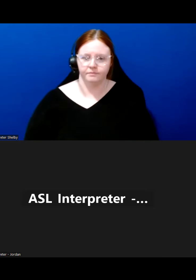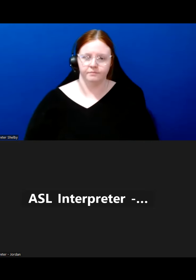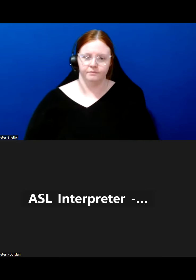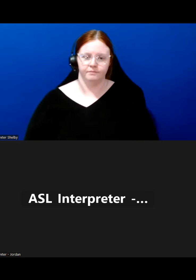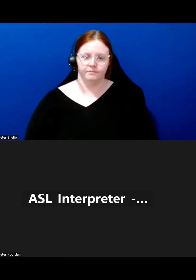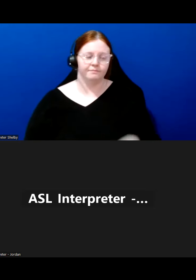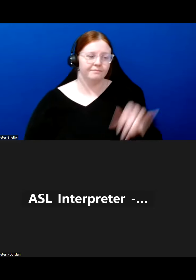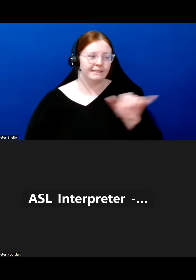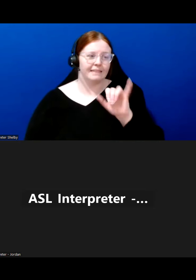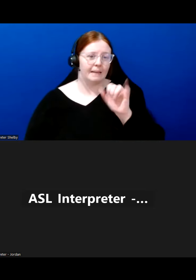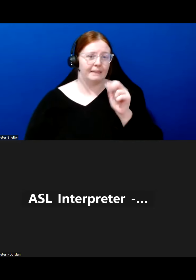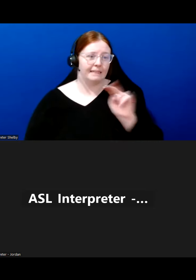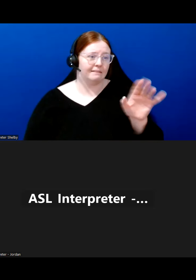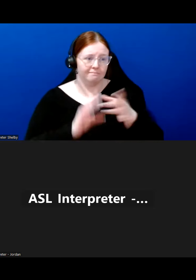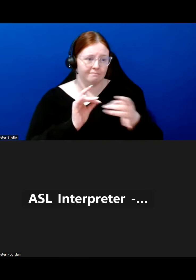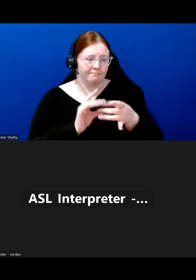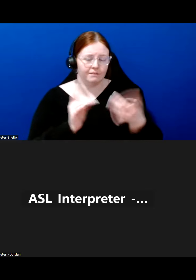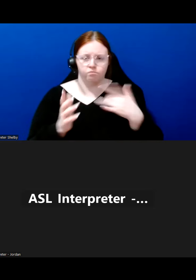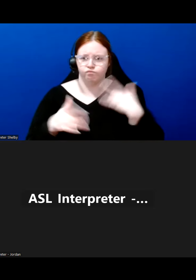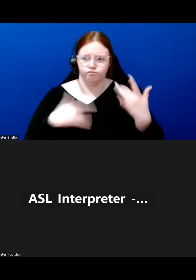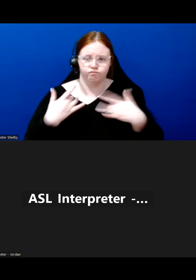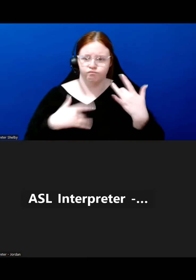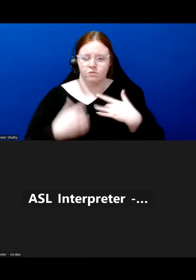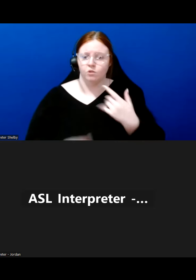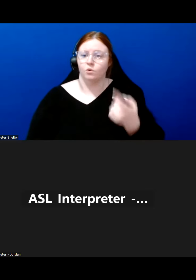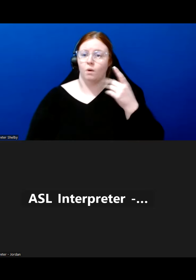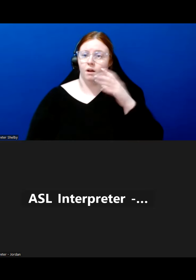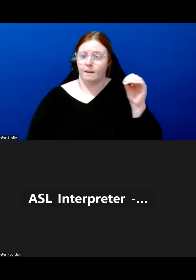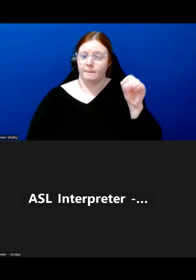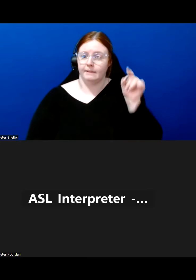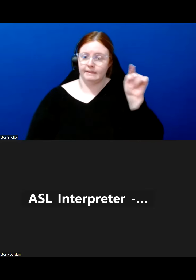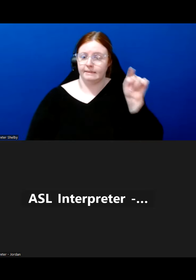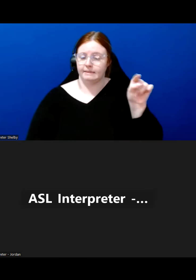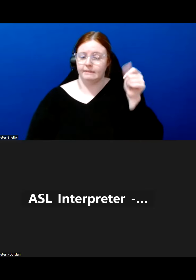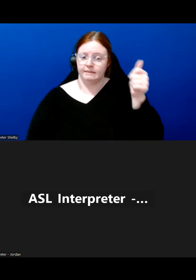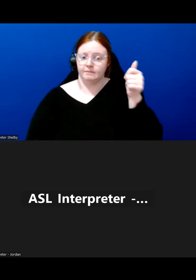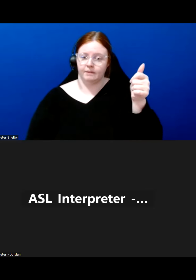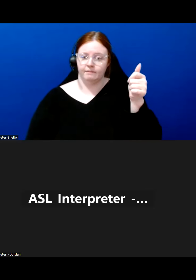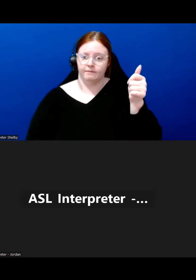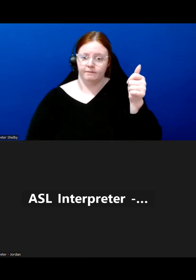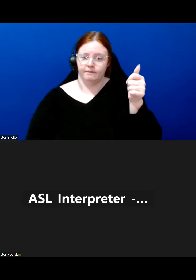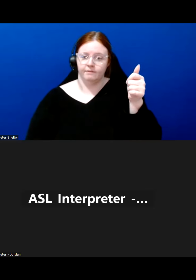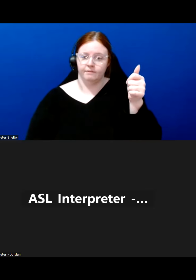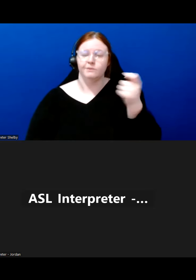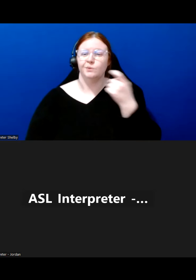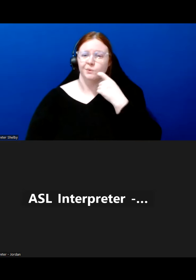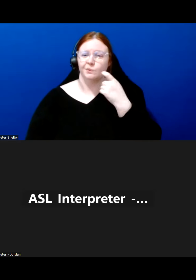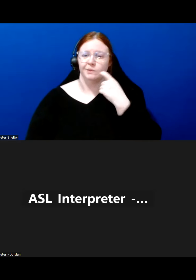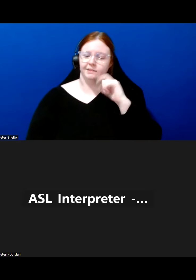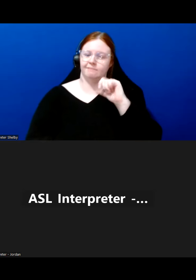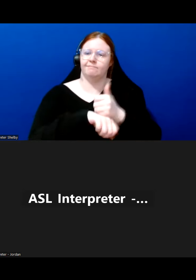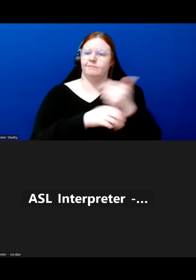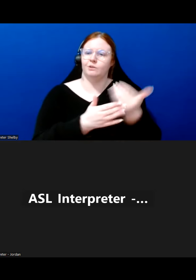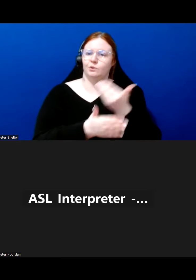said, it's really exciting. Like there's one manufacturer now that has actually released a device